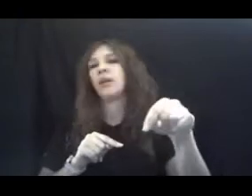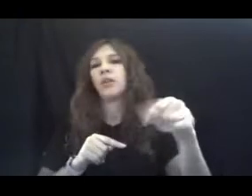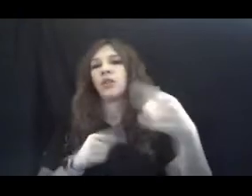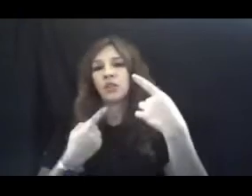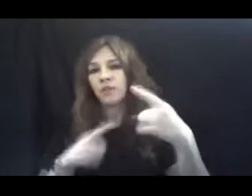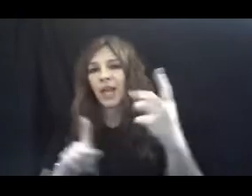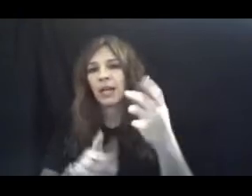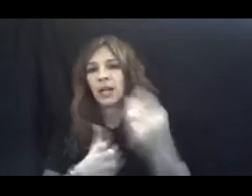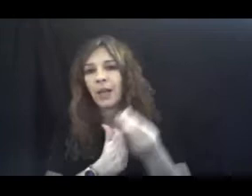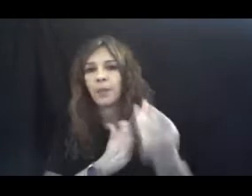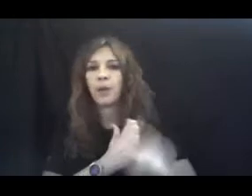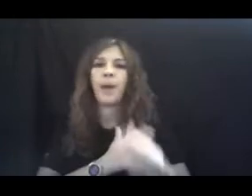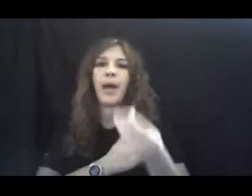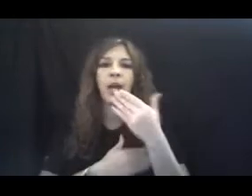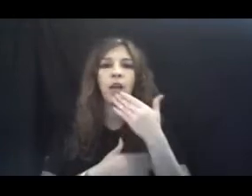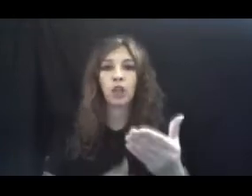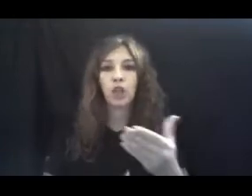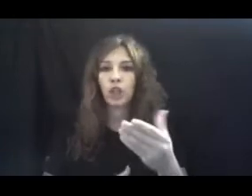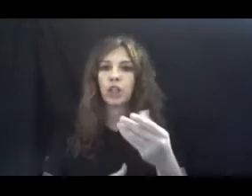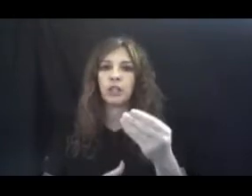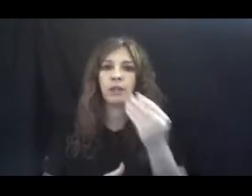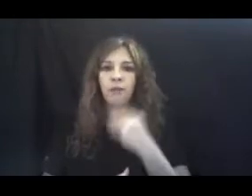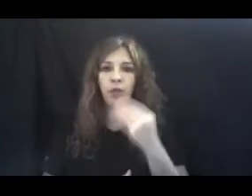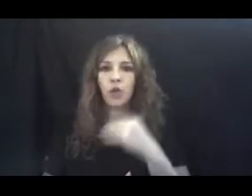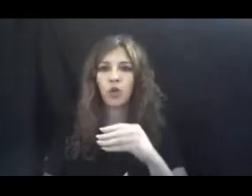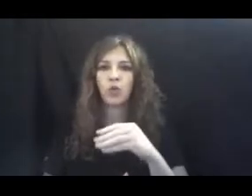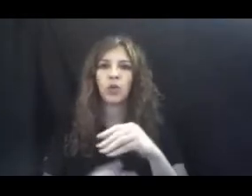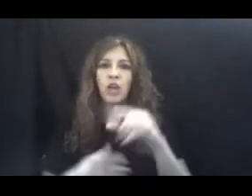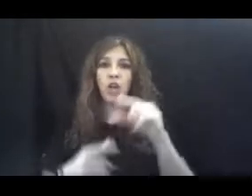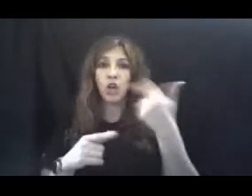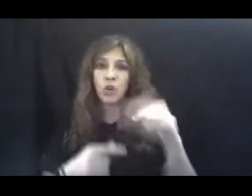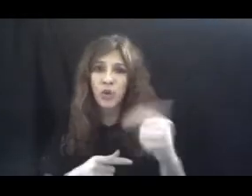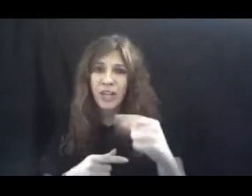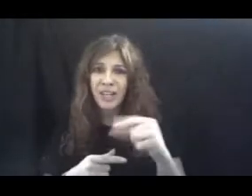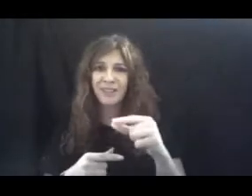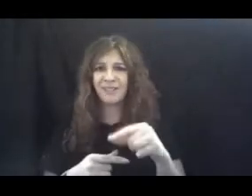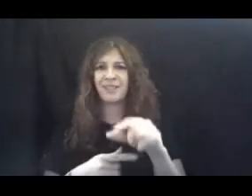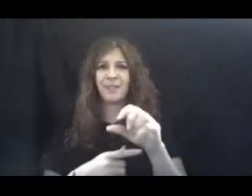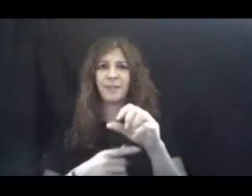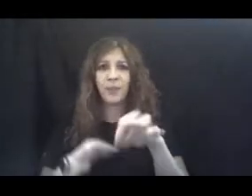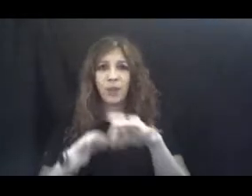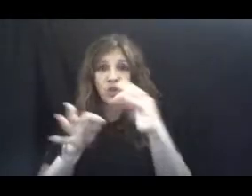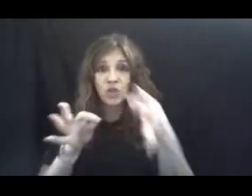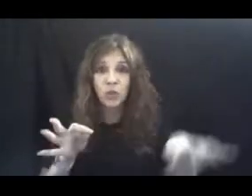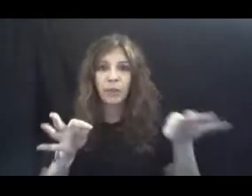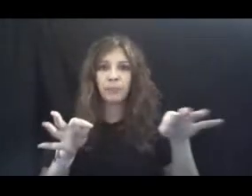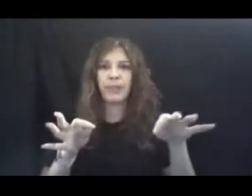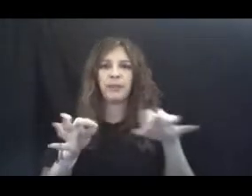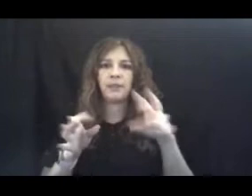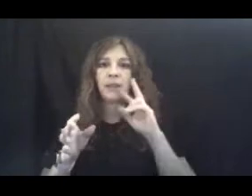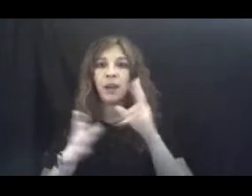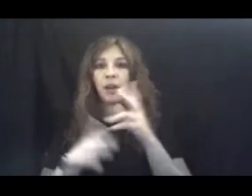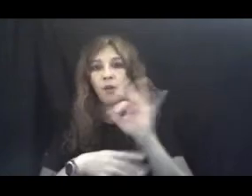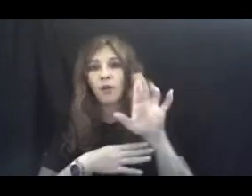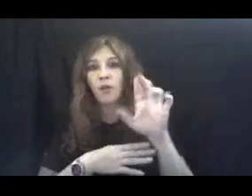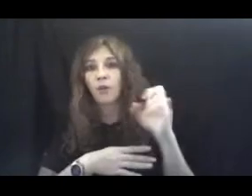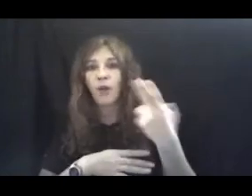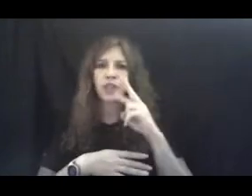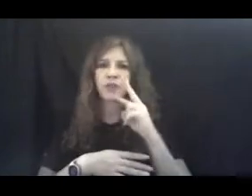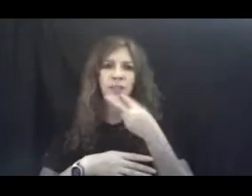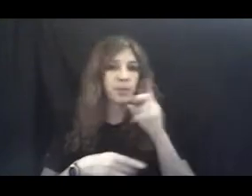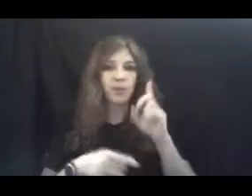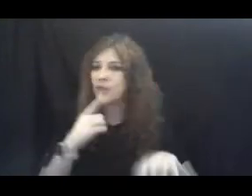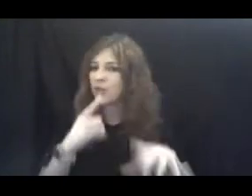food. Greens, string beans, fresh vegetables. Those are things you do not find in corner stores without